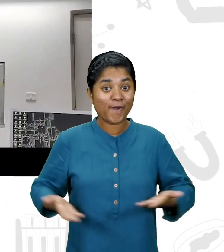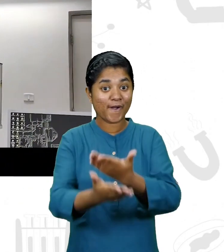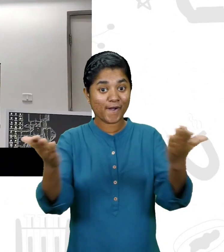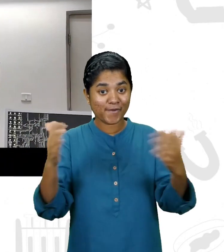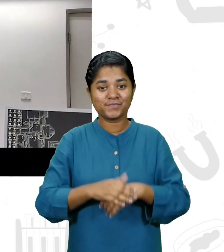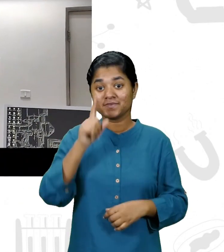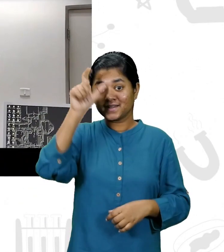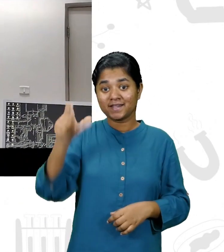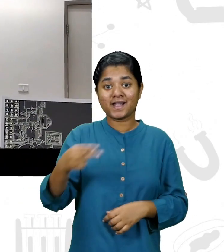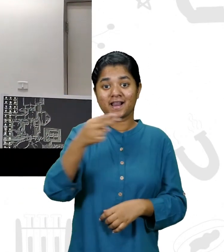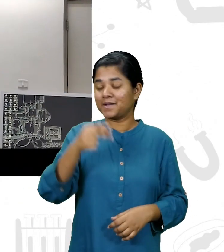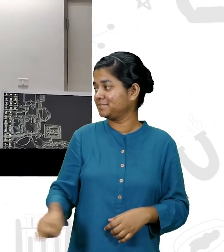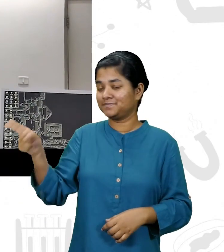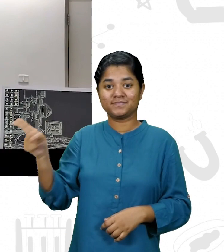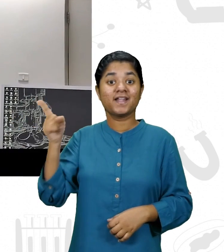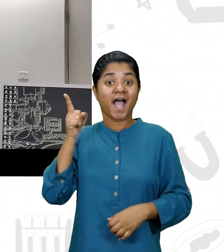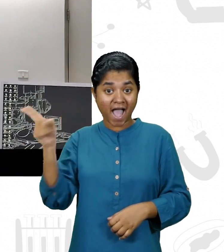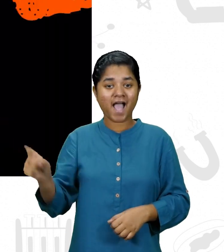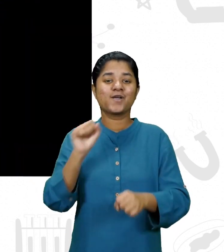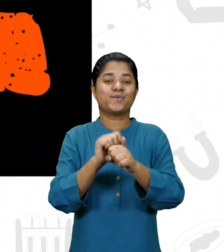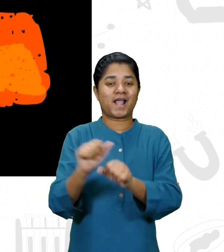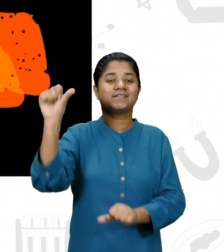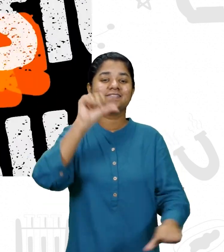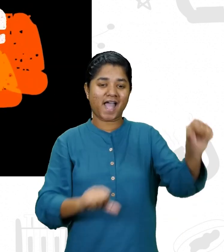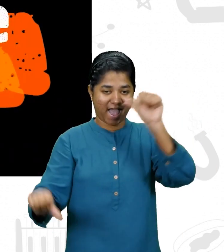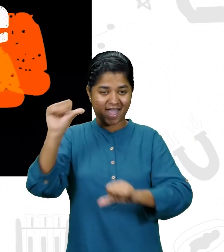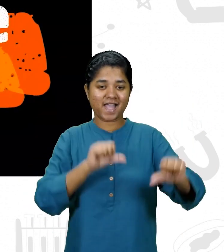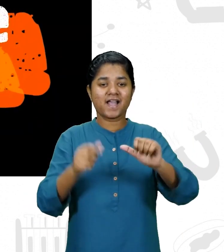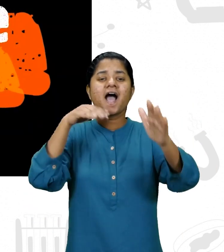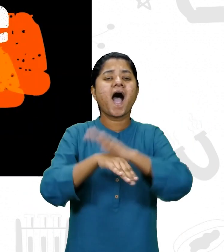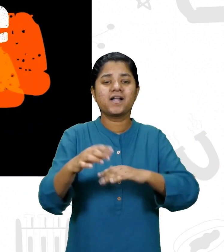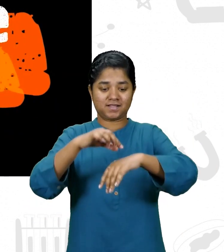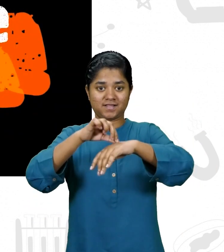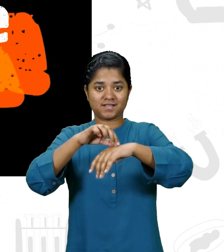Hello students, I am Dr. Archana Singh.